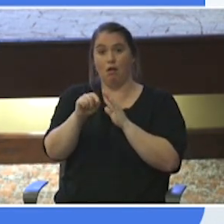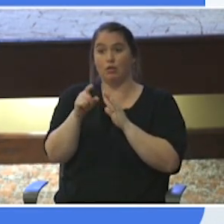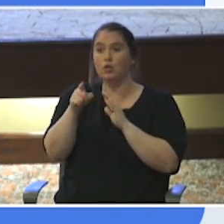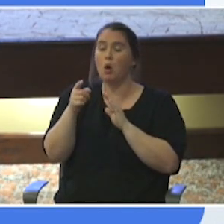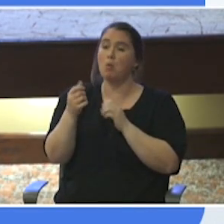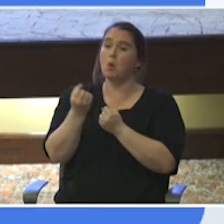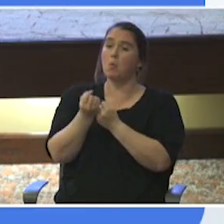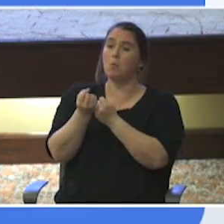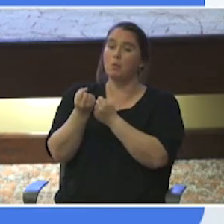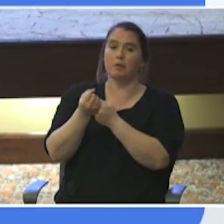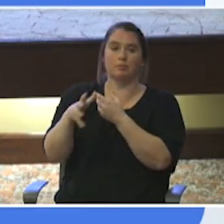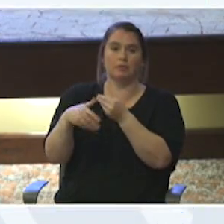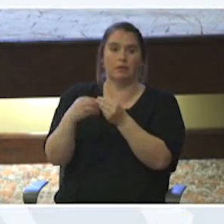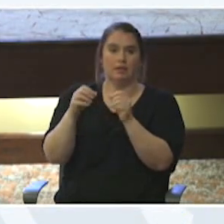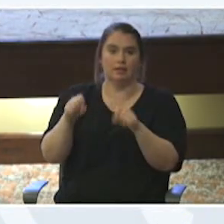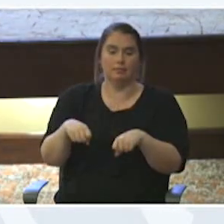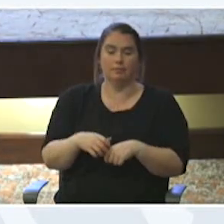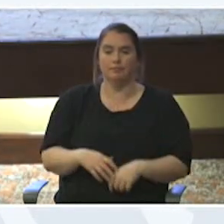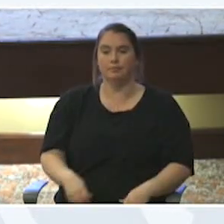as we get into it,